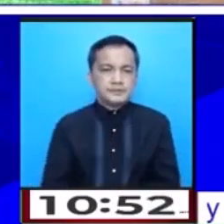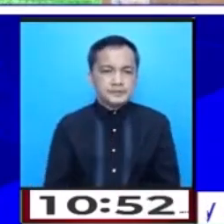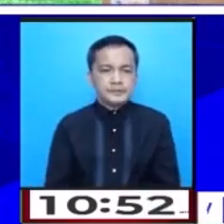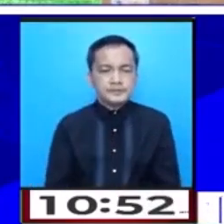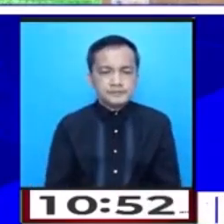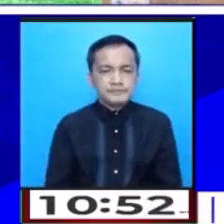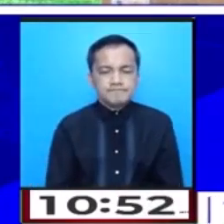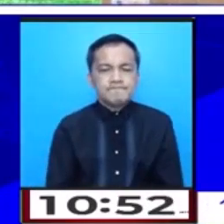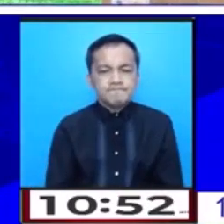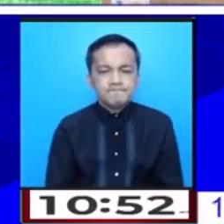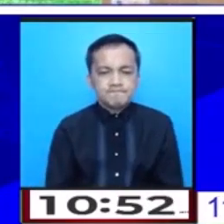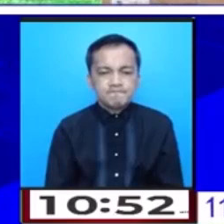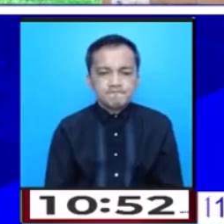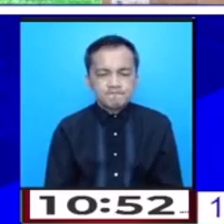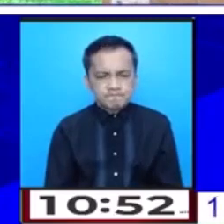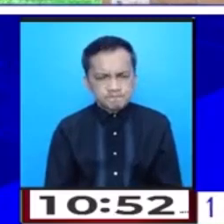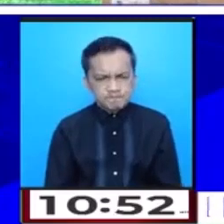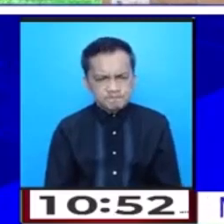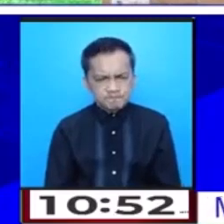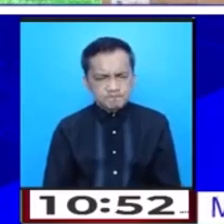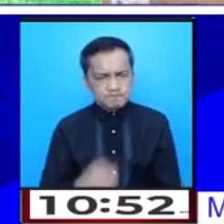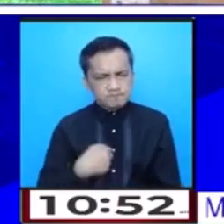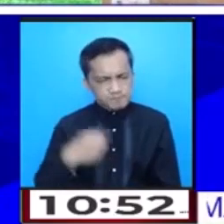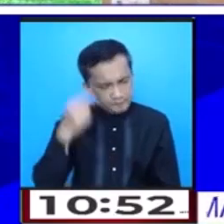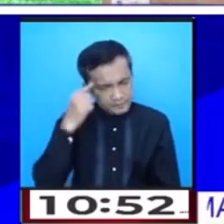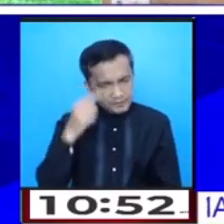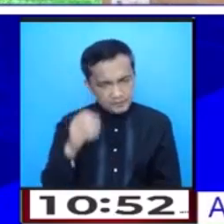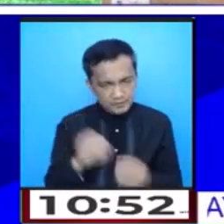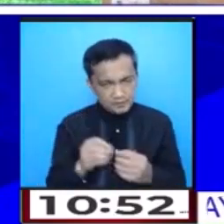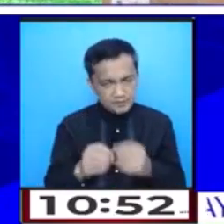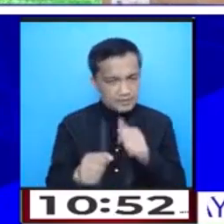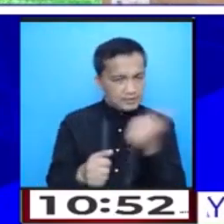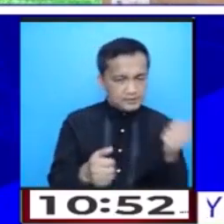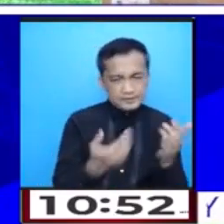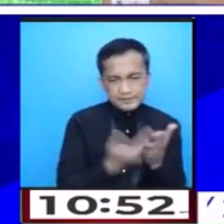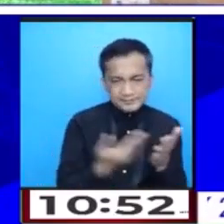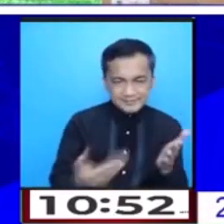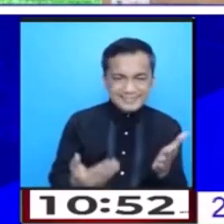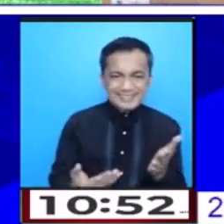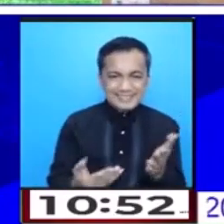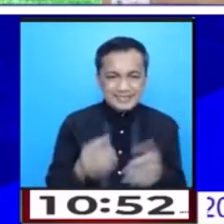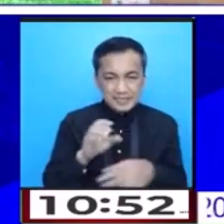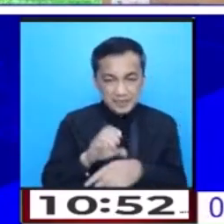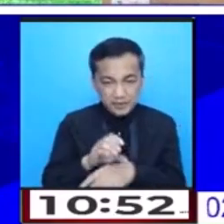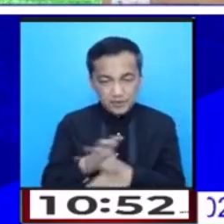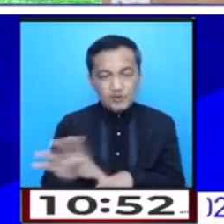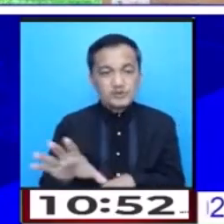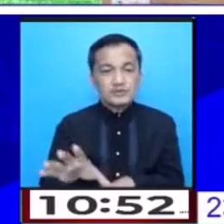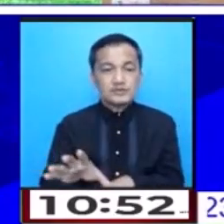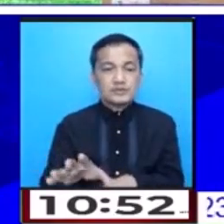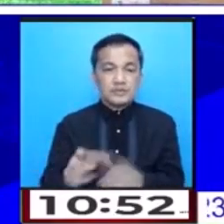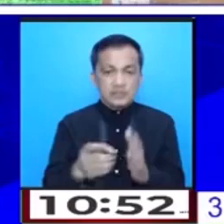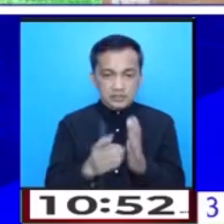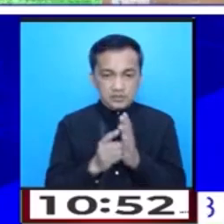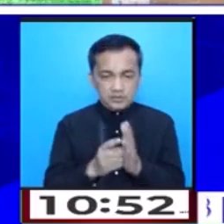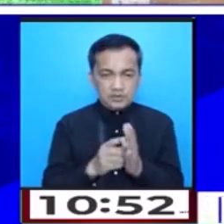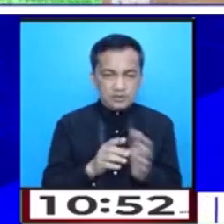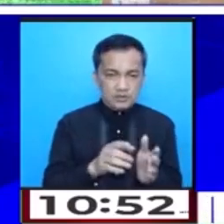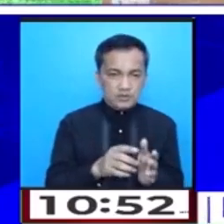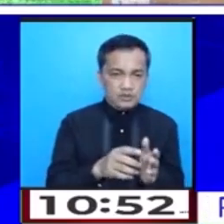I think it's more of the other factors that cause the demand to shift outward, you